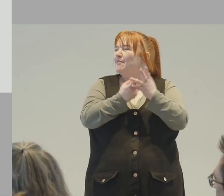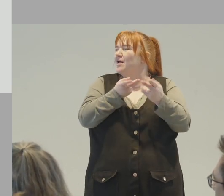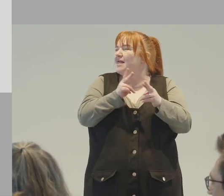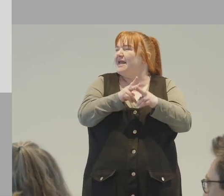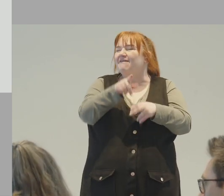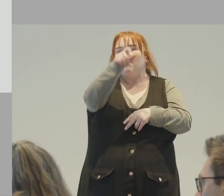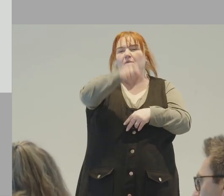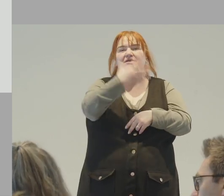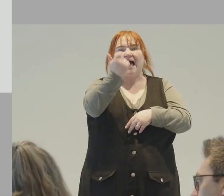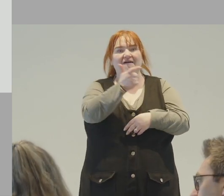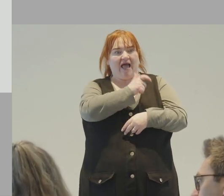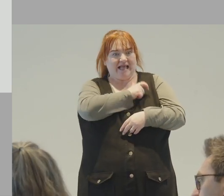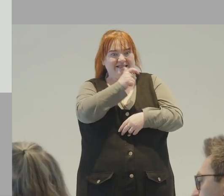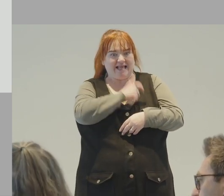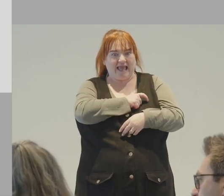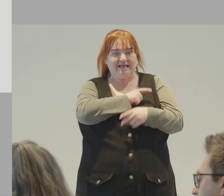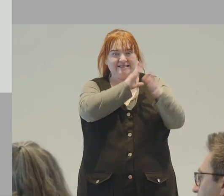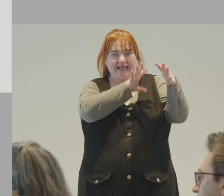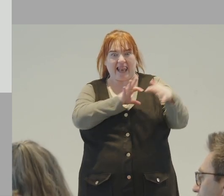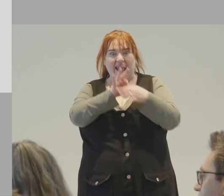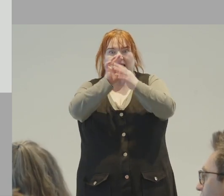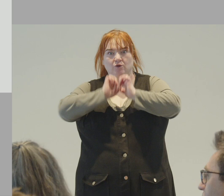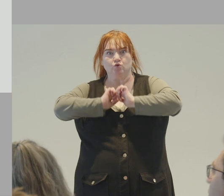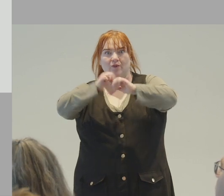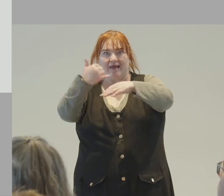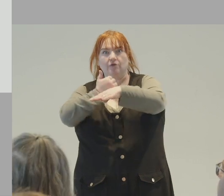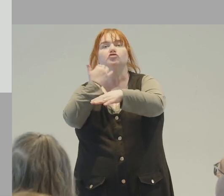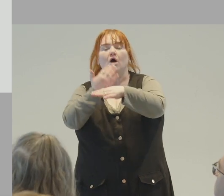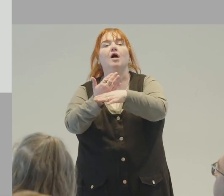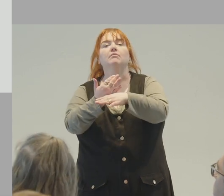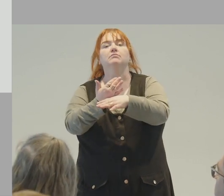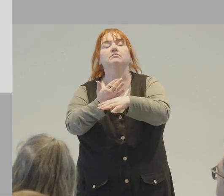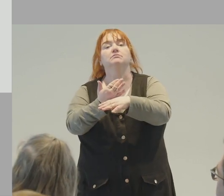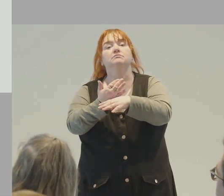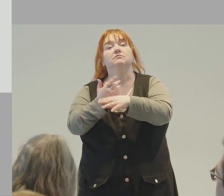around anxiety, that makes it very difficult for them to go to a workplace.